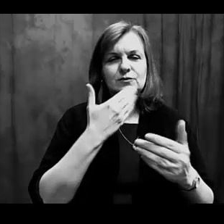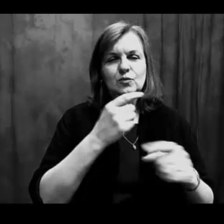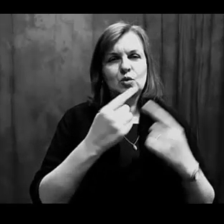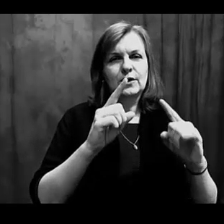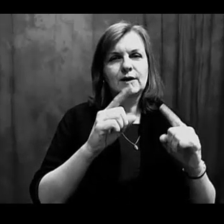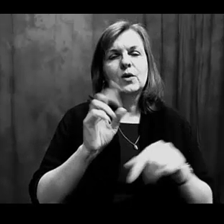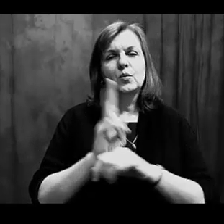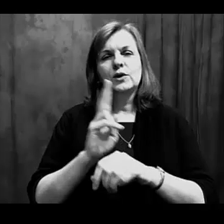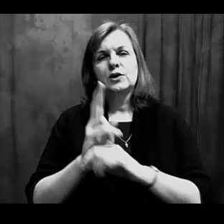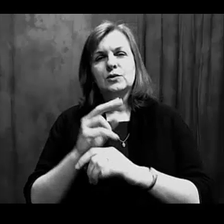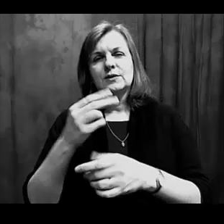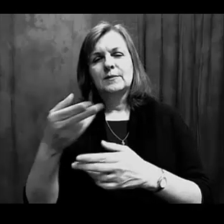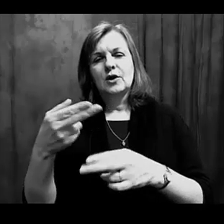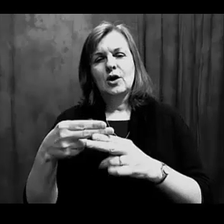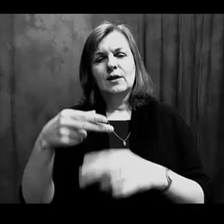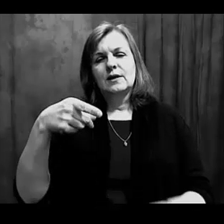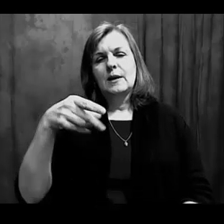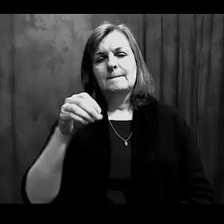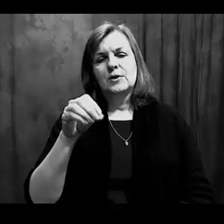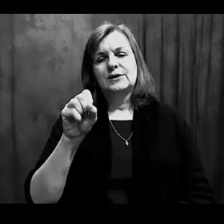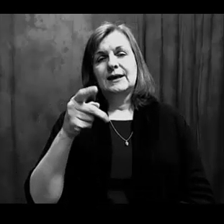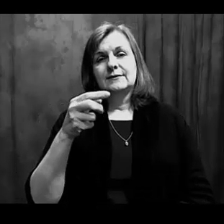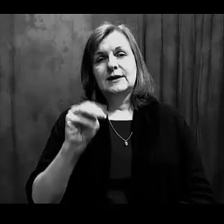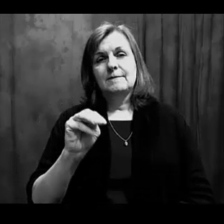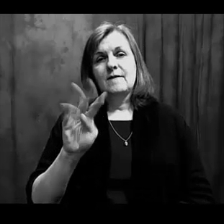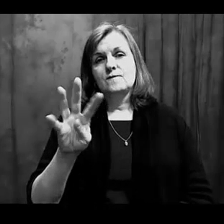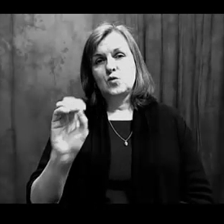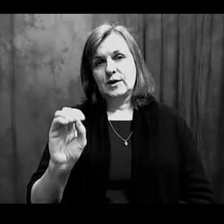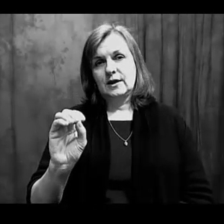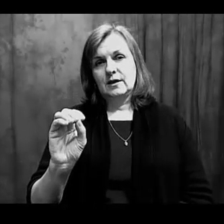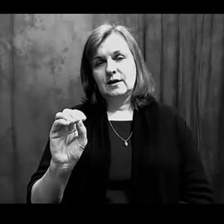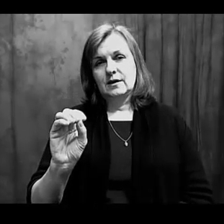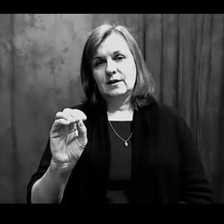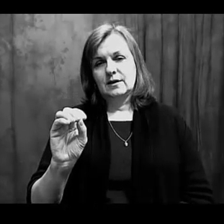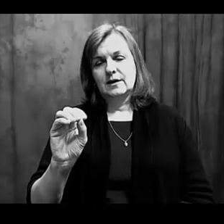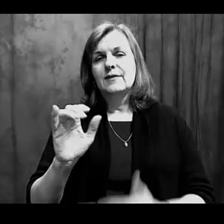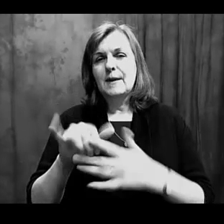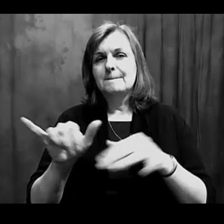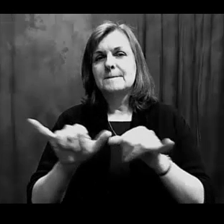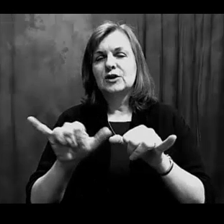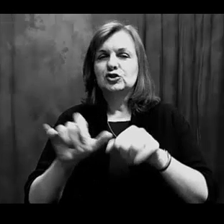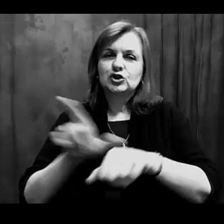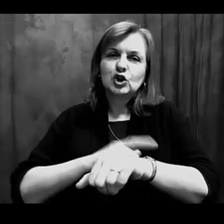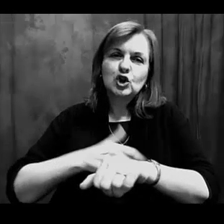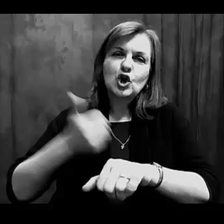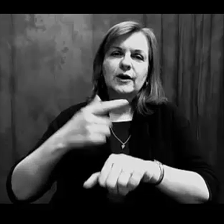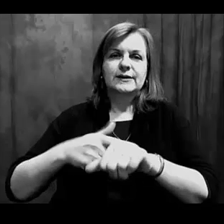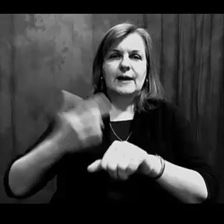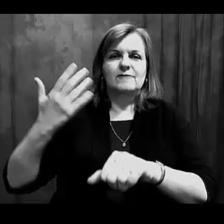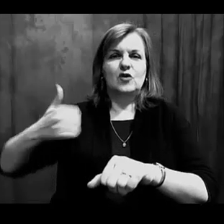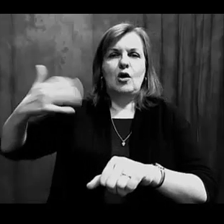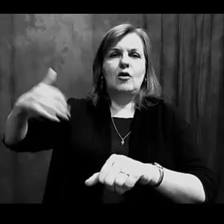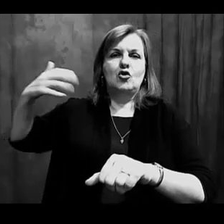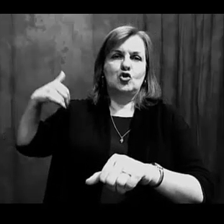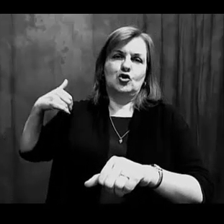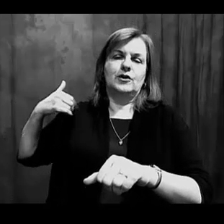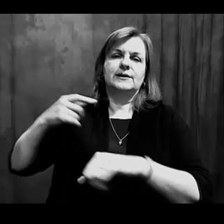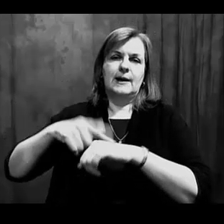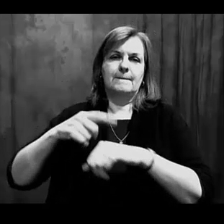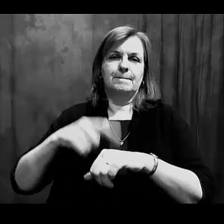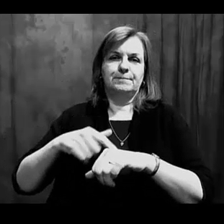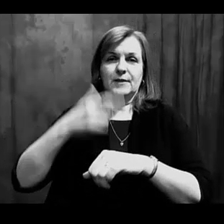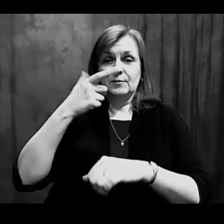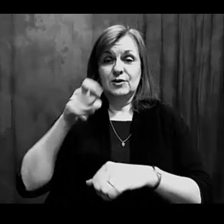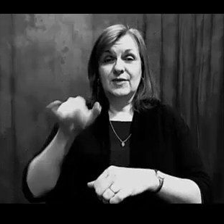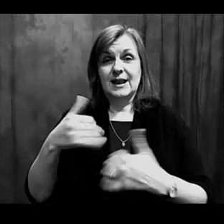dating. We actually use potassium-40 to look at much longer time periods, much earlier